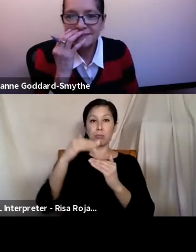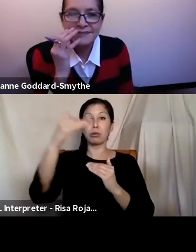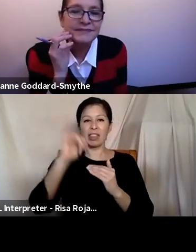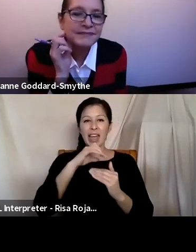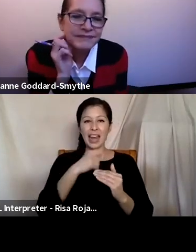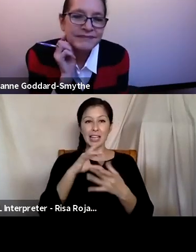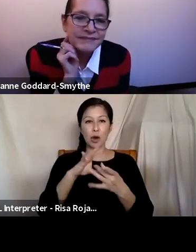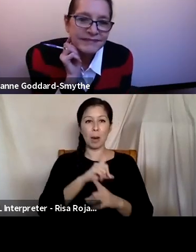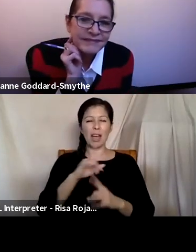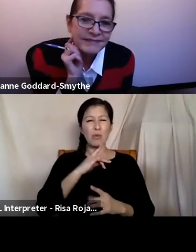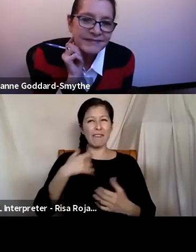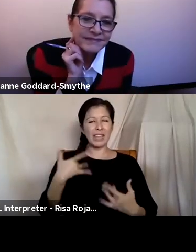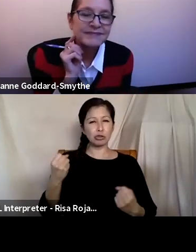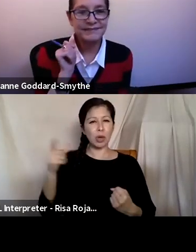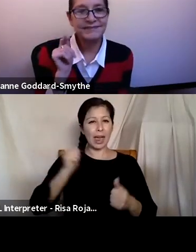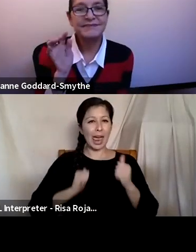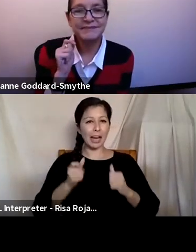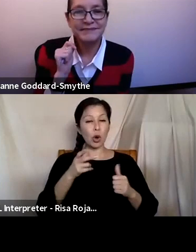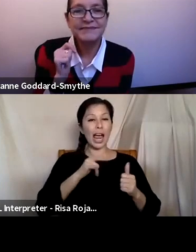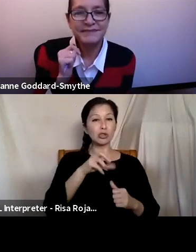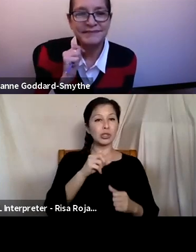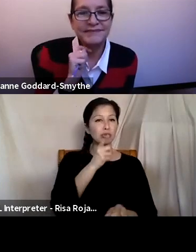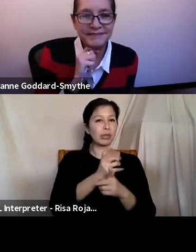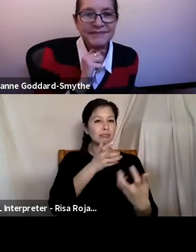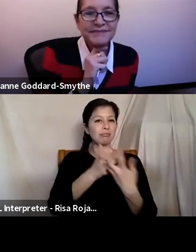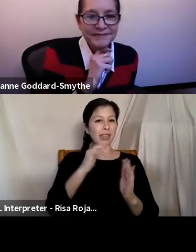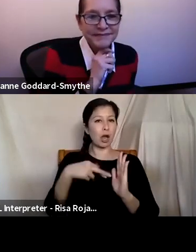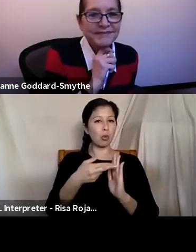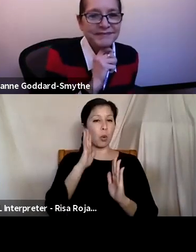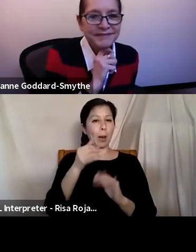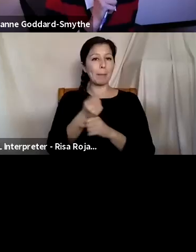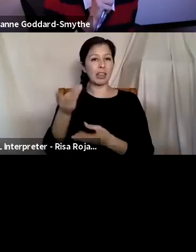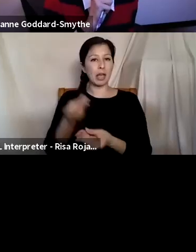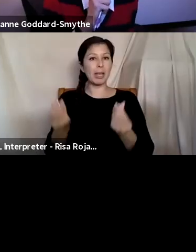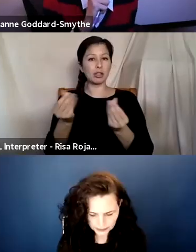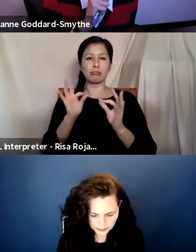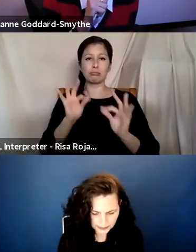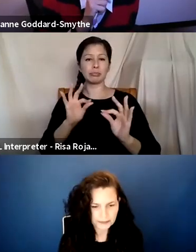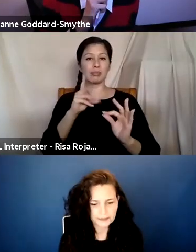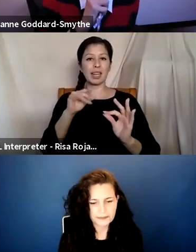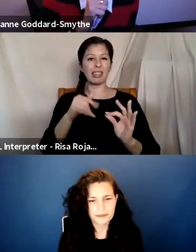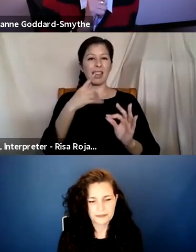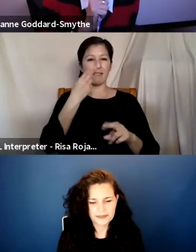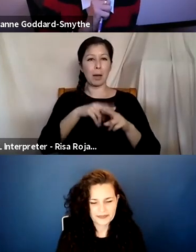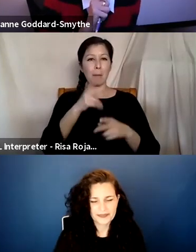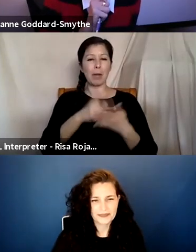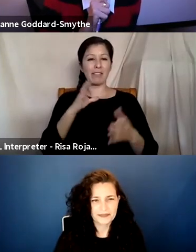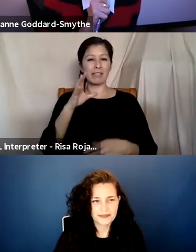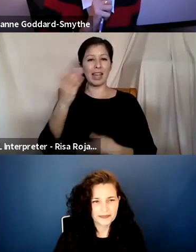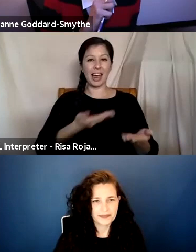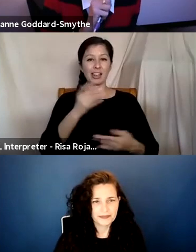just really feel this actor or actress is right and will make the material fly. And that's the fun part of casting.